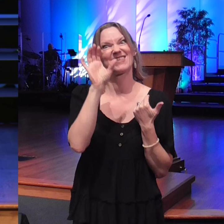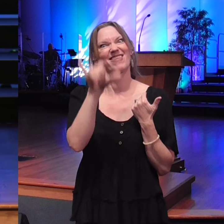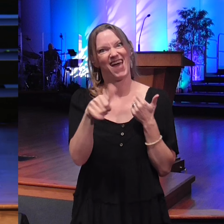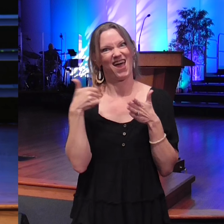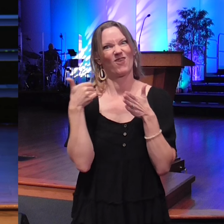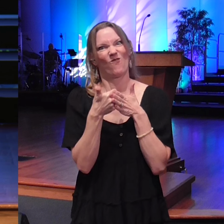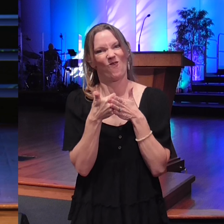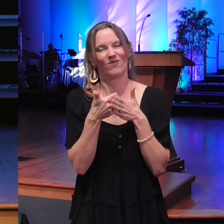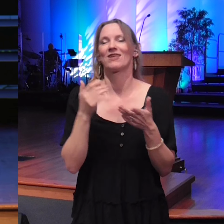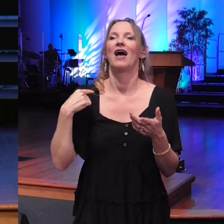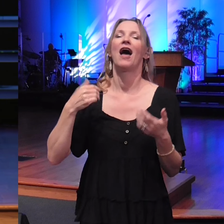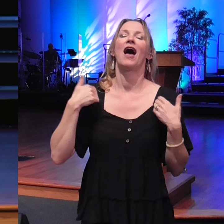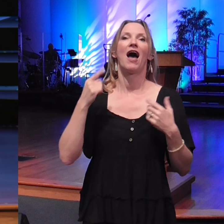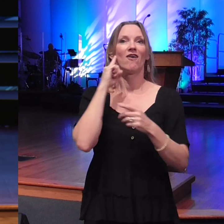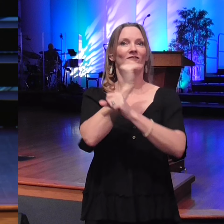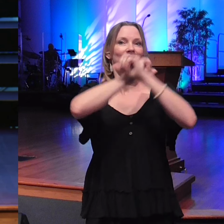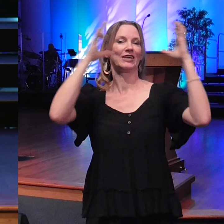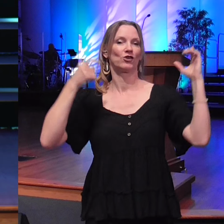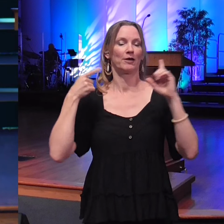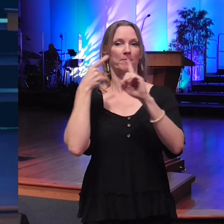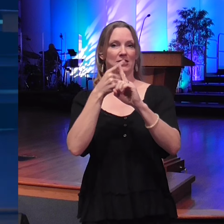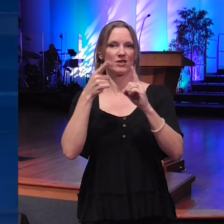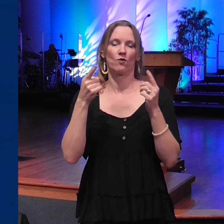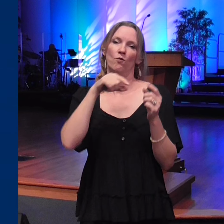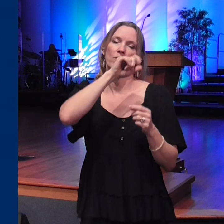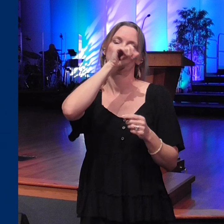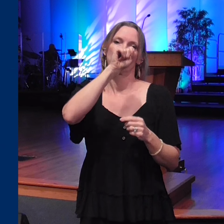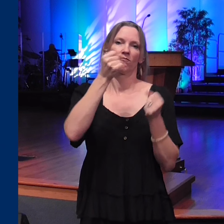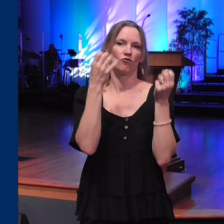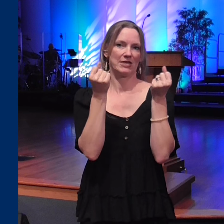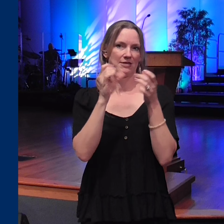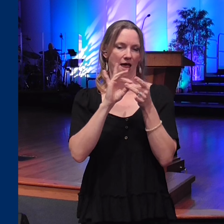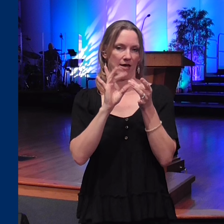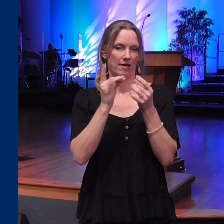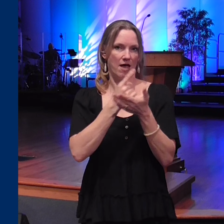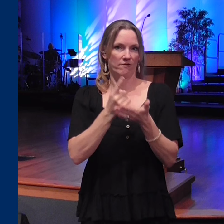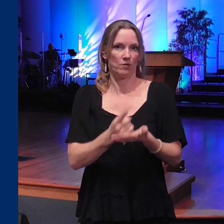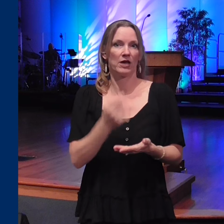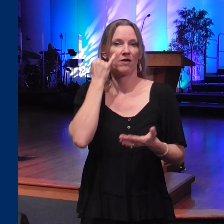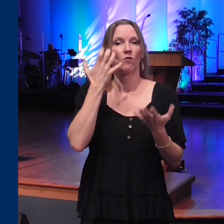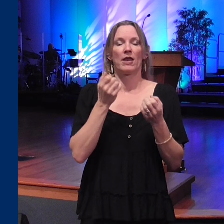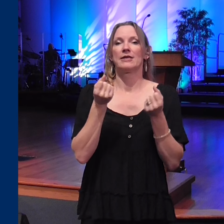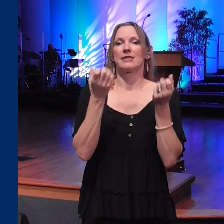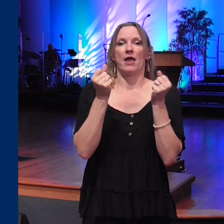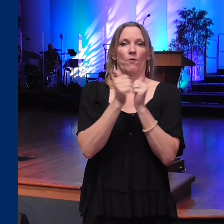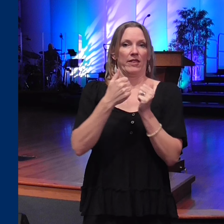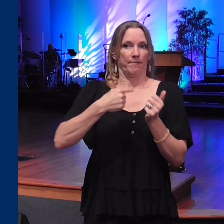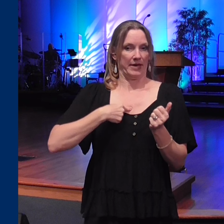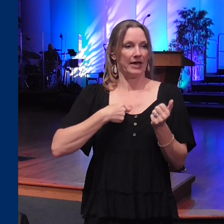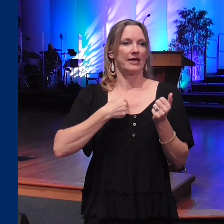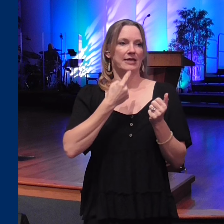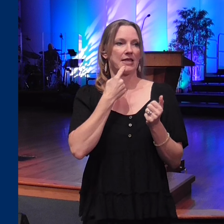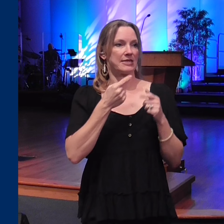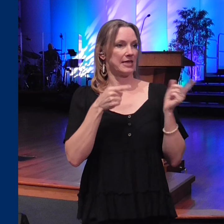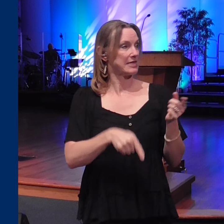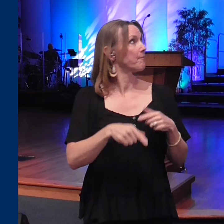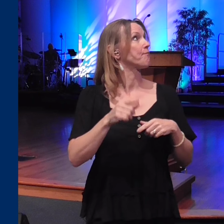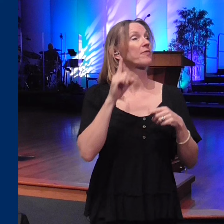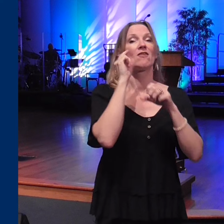We have a vision and mission here at Mile High Church we love to recite each week. It's coming up on the screens. If you want to say it along with me, it goes like this. Our